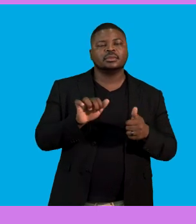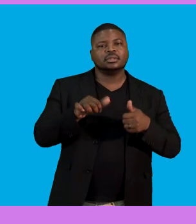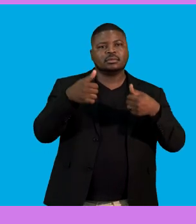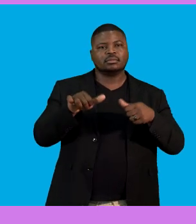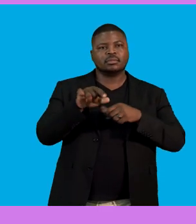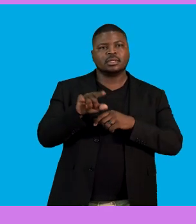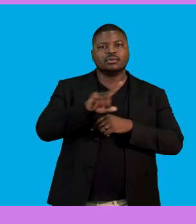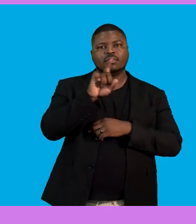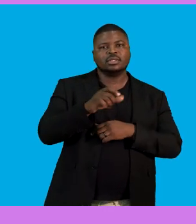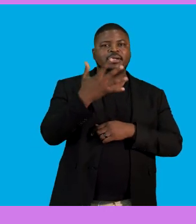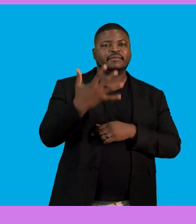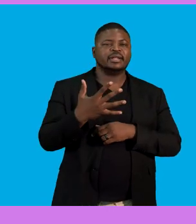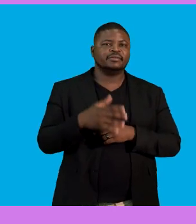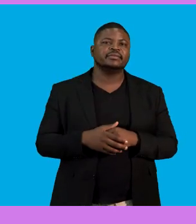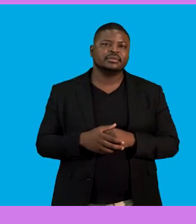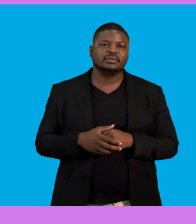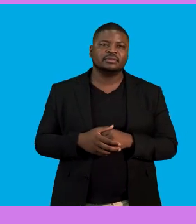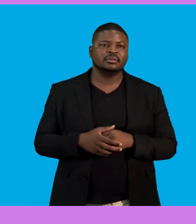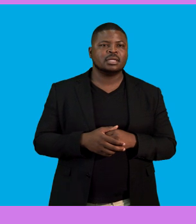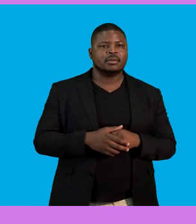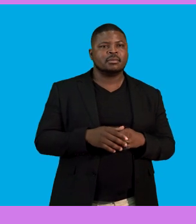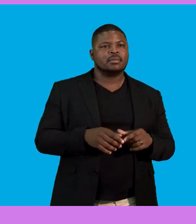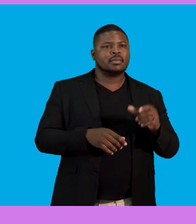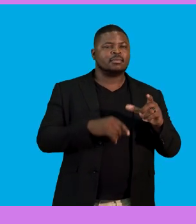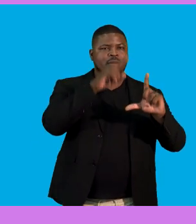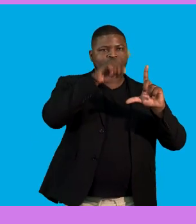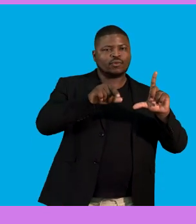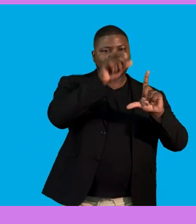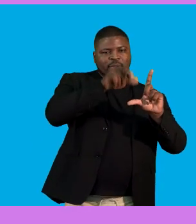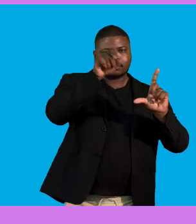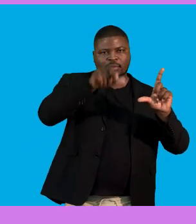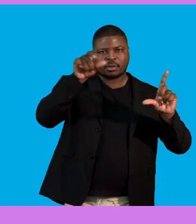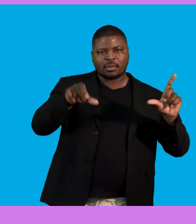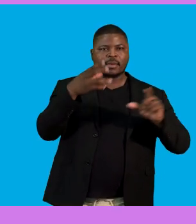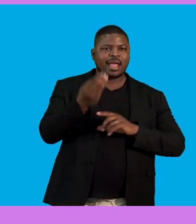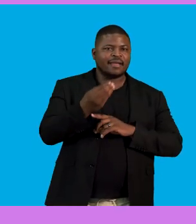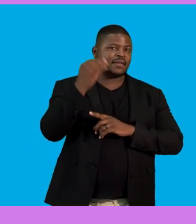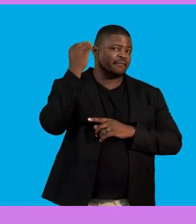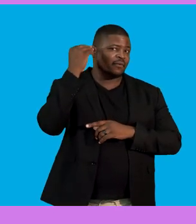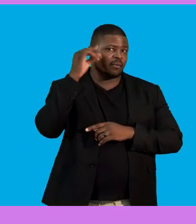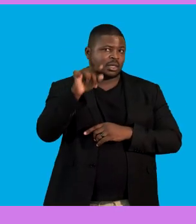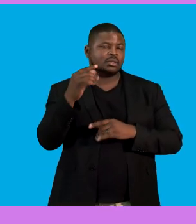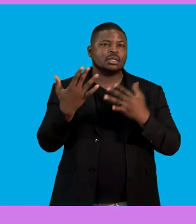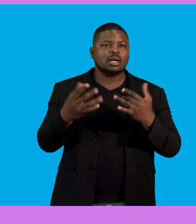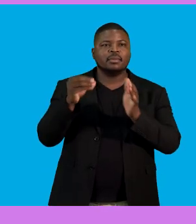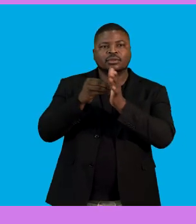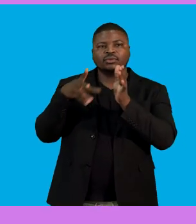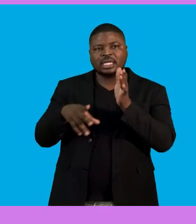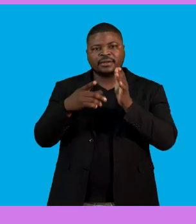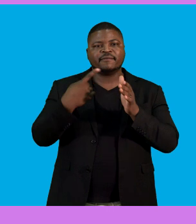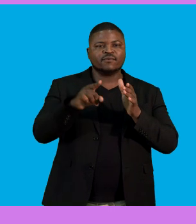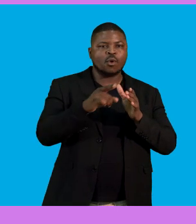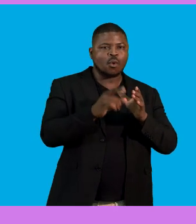Then question 5 says, the bar graph is given with information on the number of learners